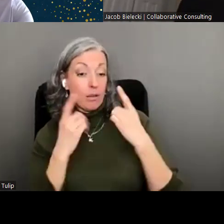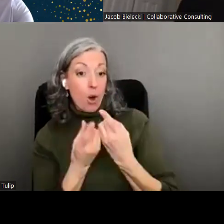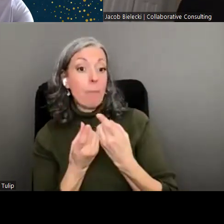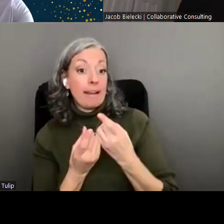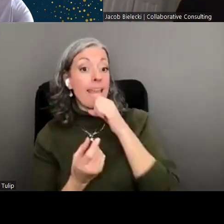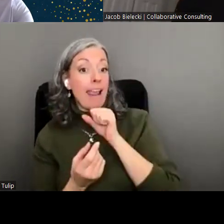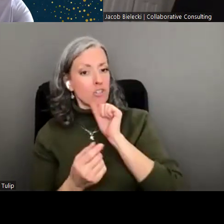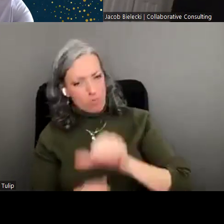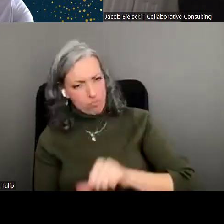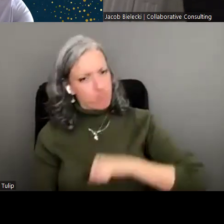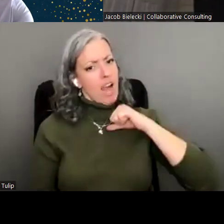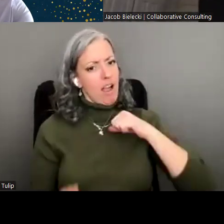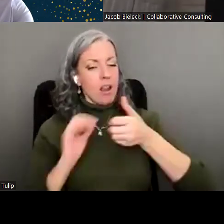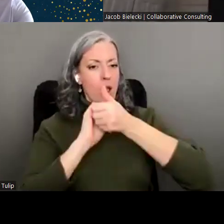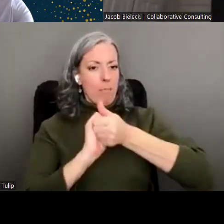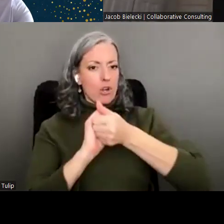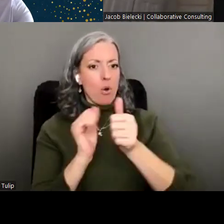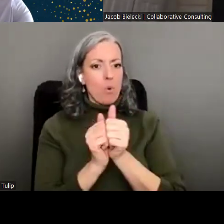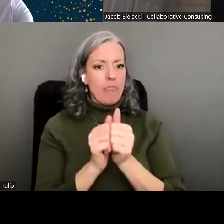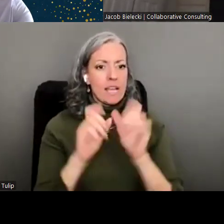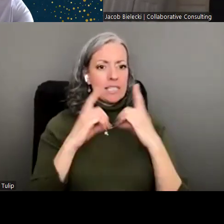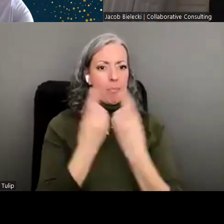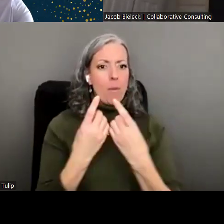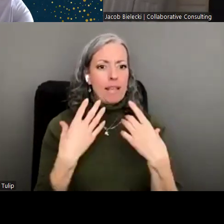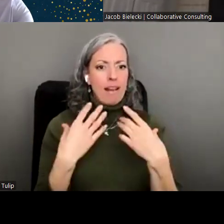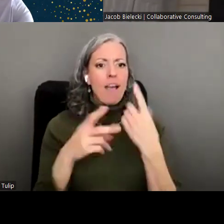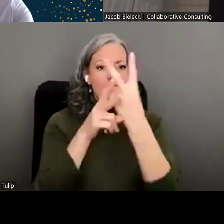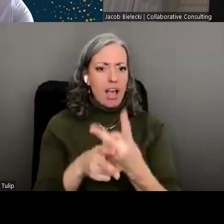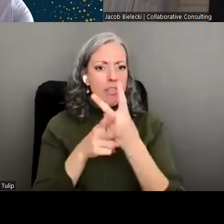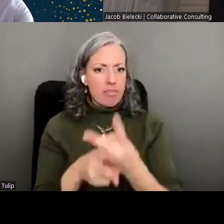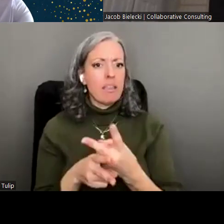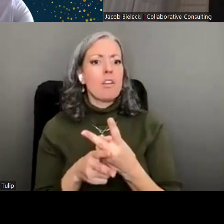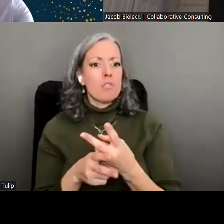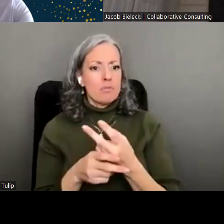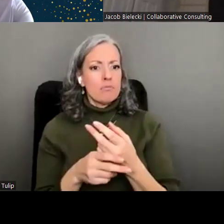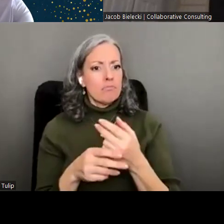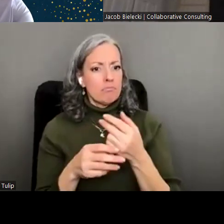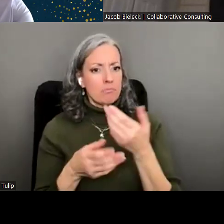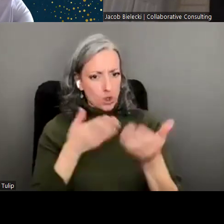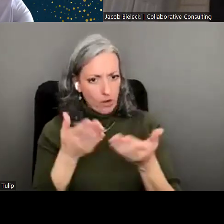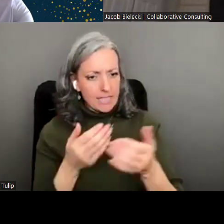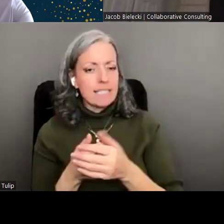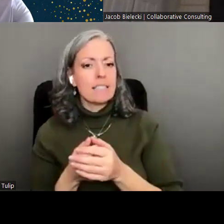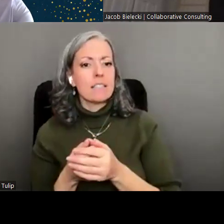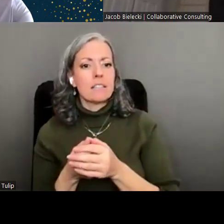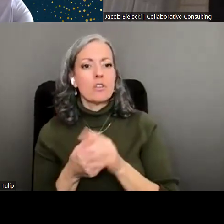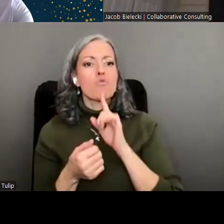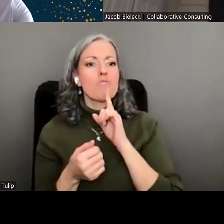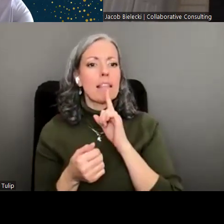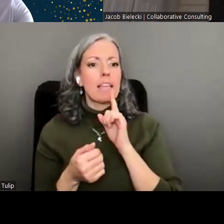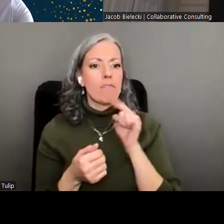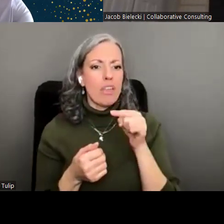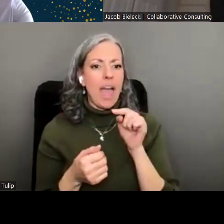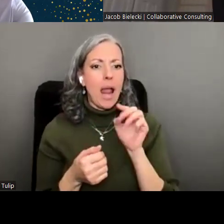proud to partner with the Department of Healthcare Services on the Home and Community-Based Services Gap Analysis and Roadmap